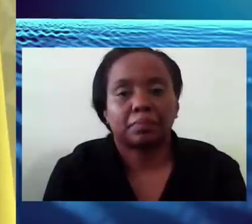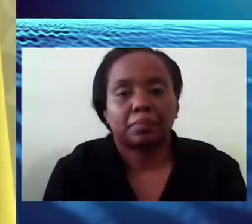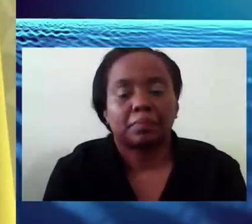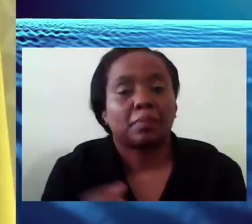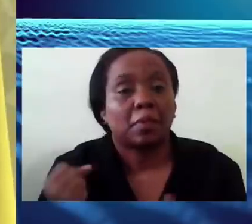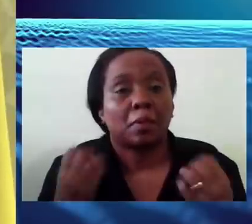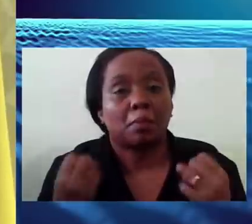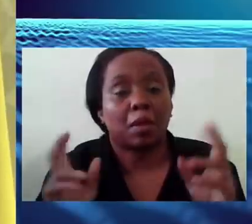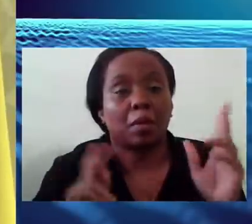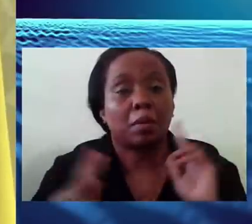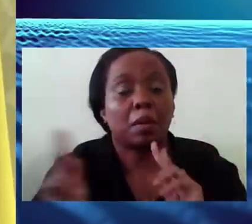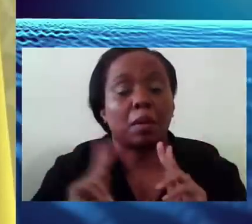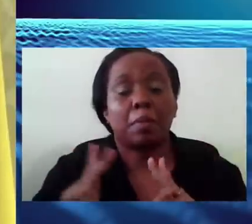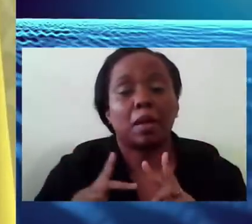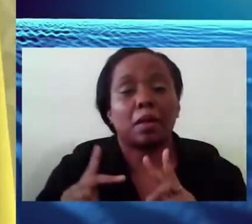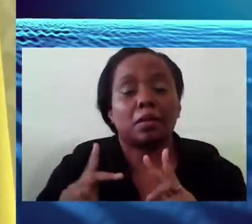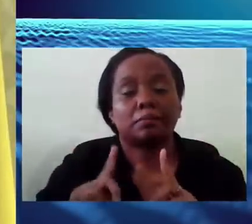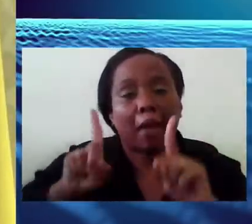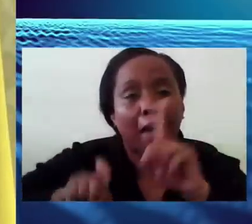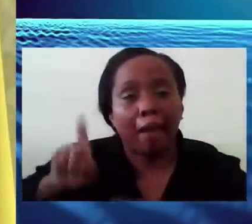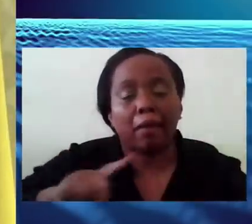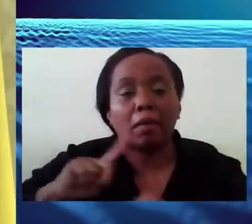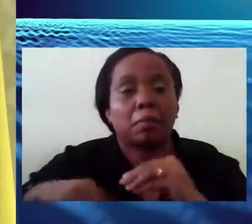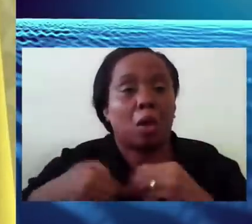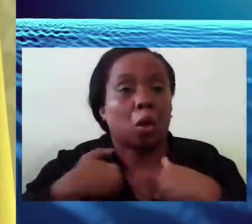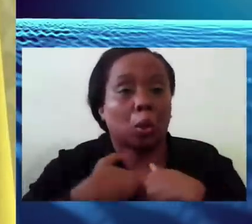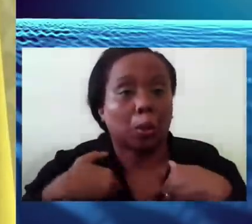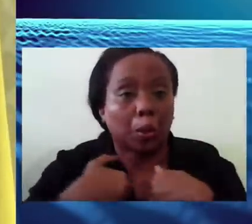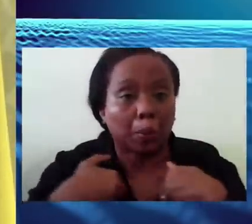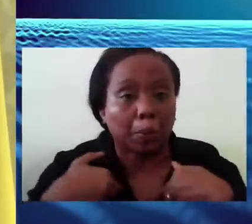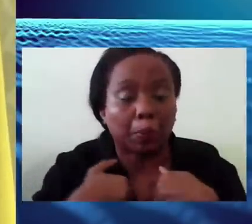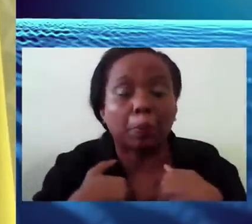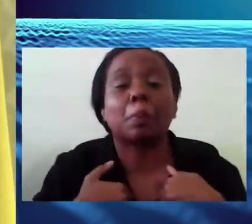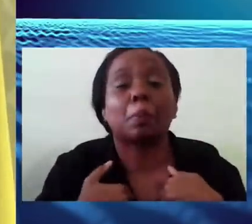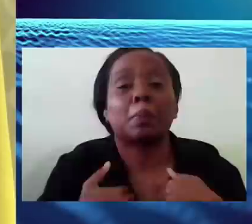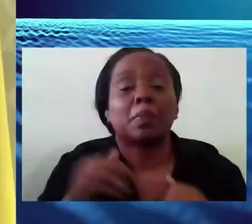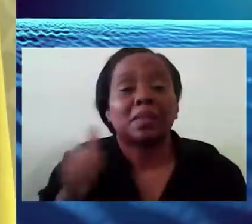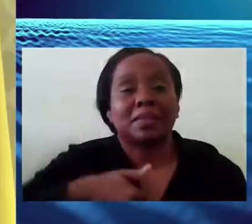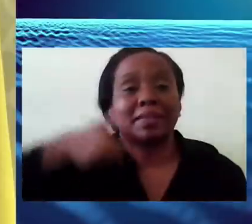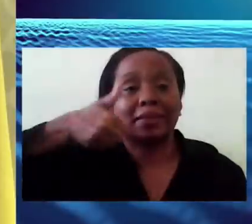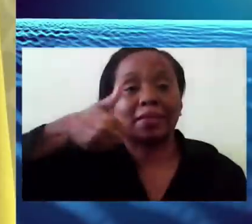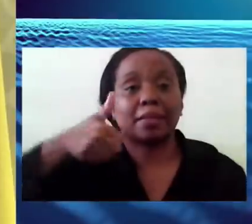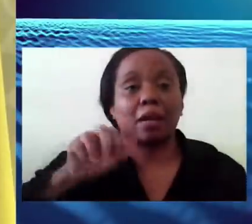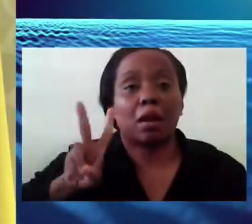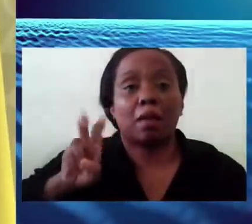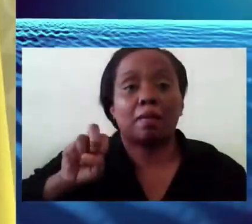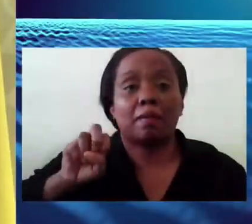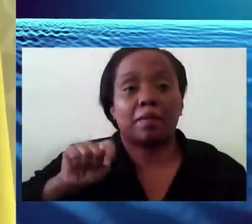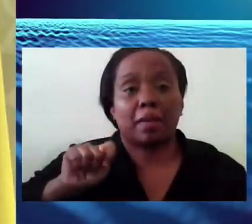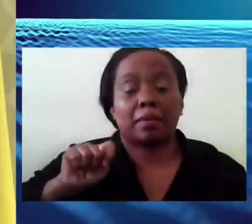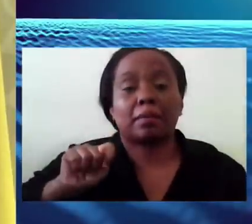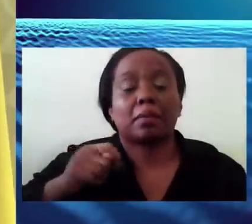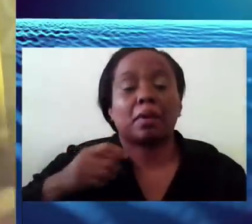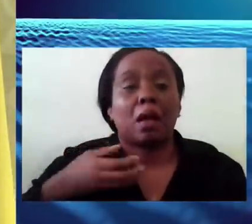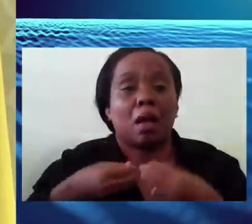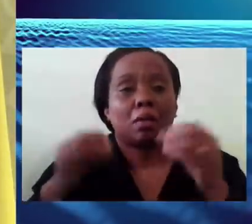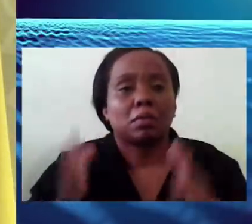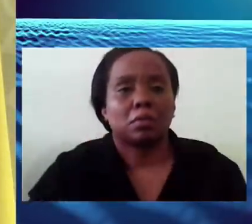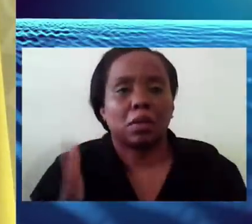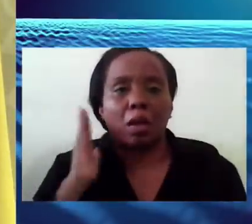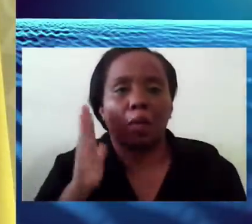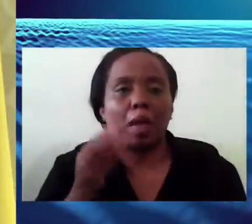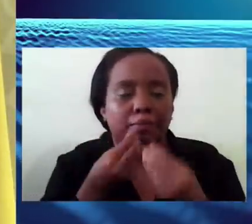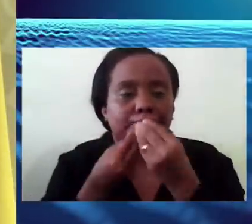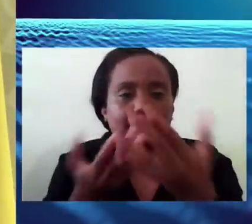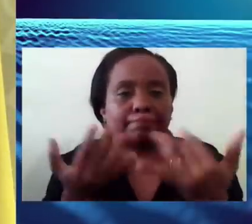or pets being affected by the ash. And Senior Veterinary Officer, Dr. Mark Trotman, will try to shed some light on the